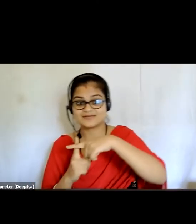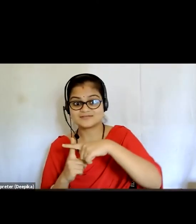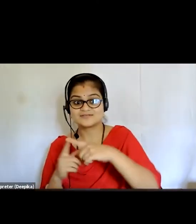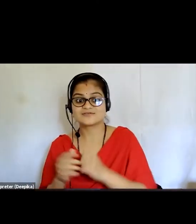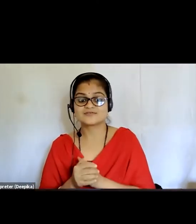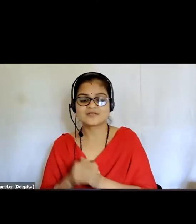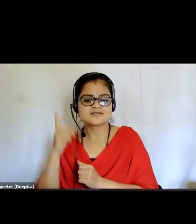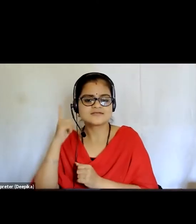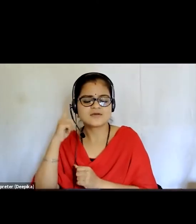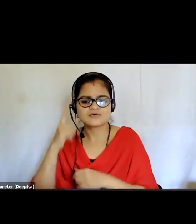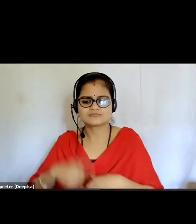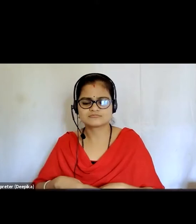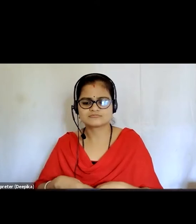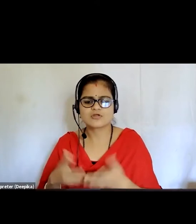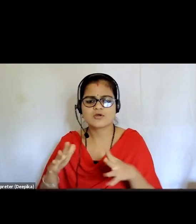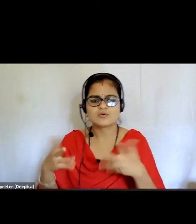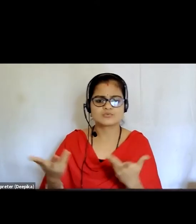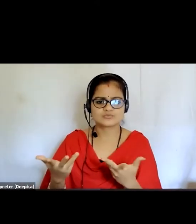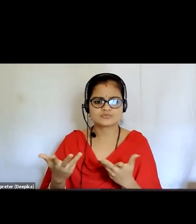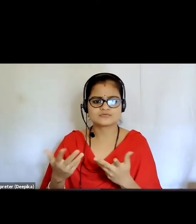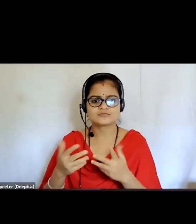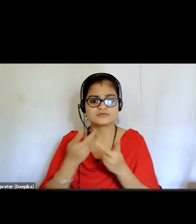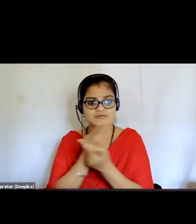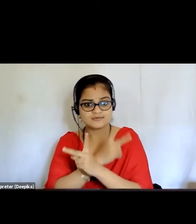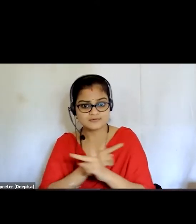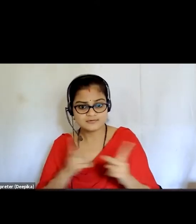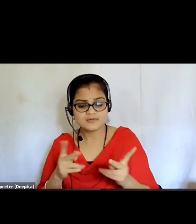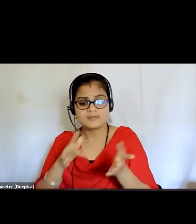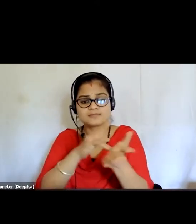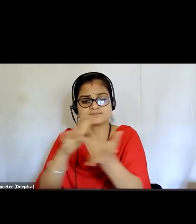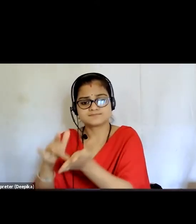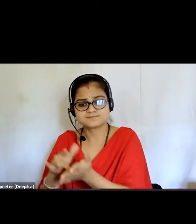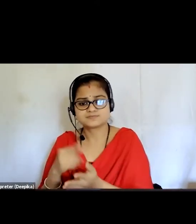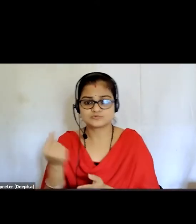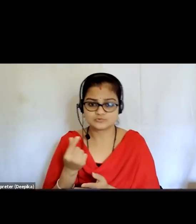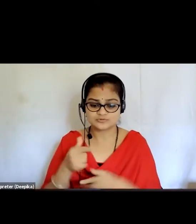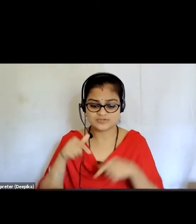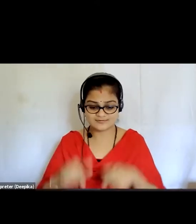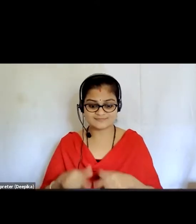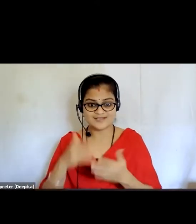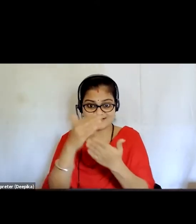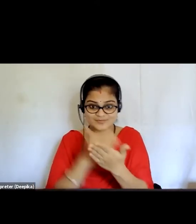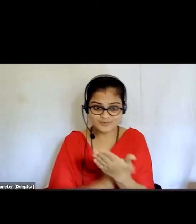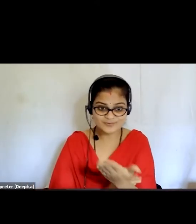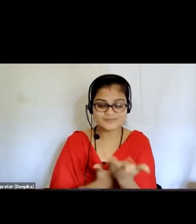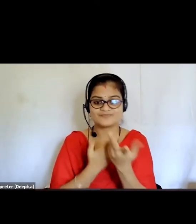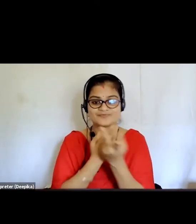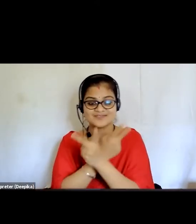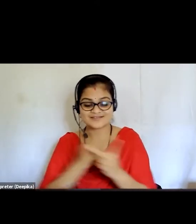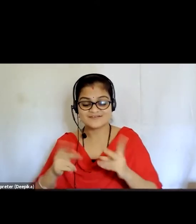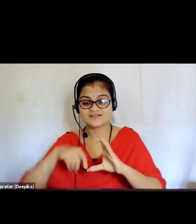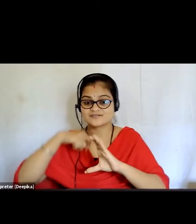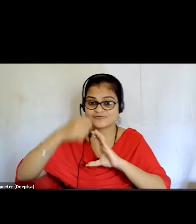or a sound palette that we can use across multiple scenarios, whether it's our events, programming,